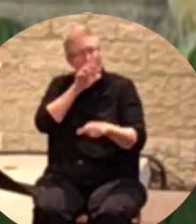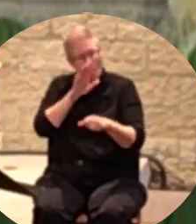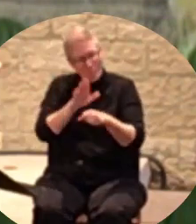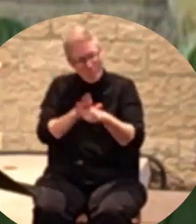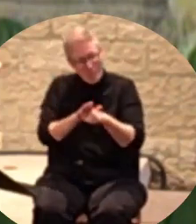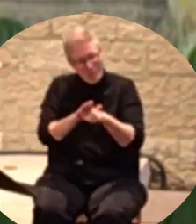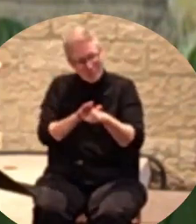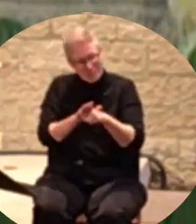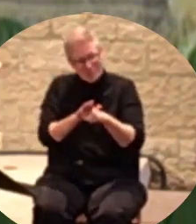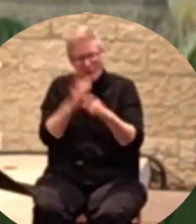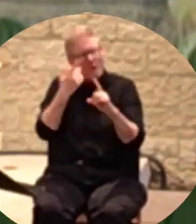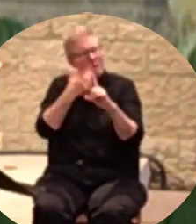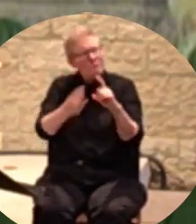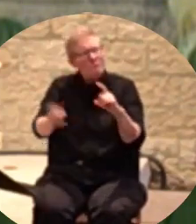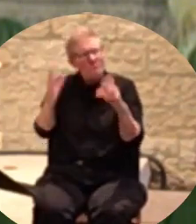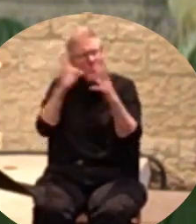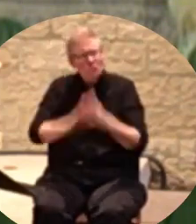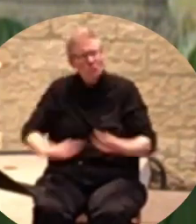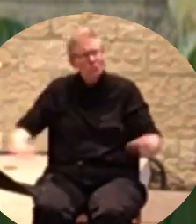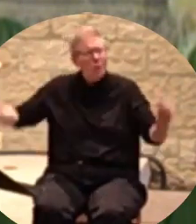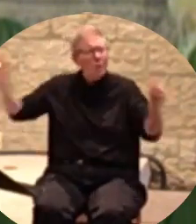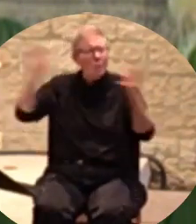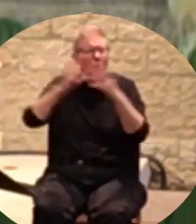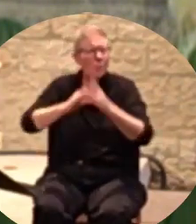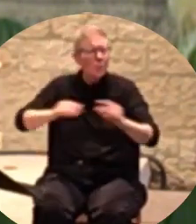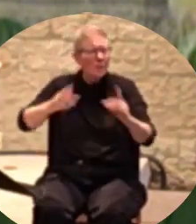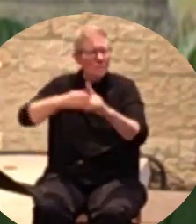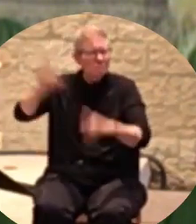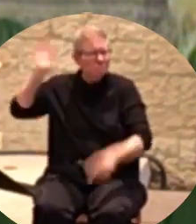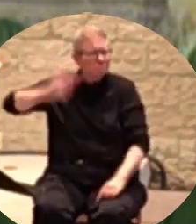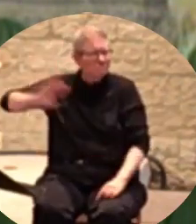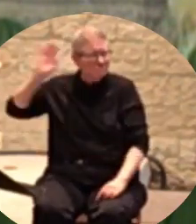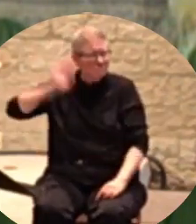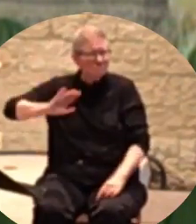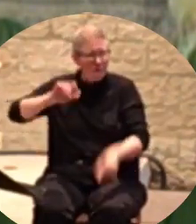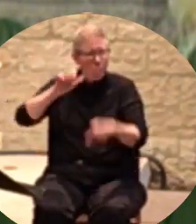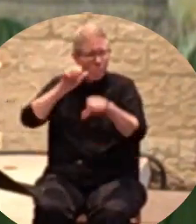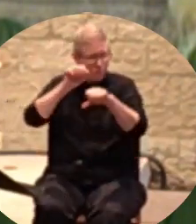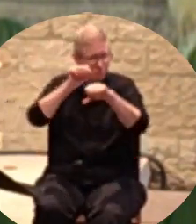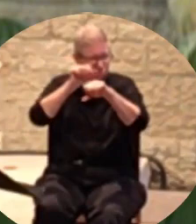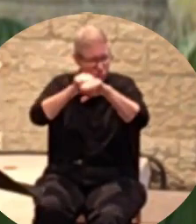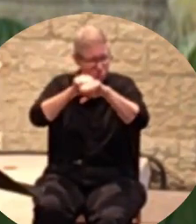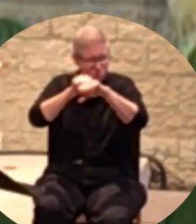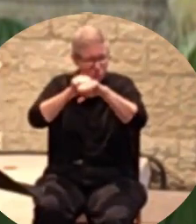ancient story of the stone that was rolled away.